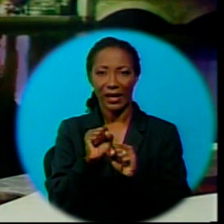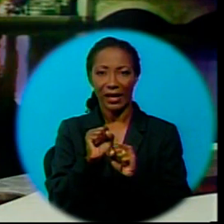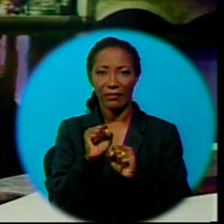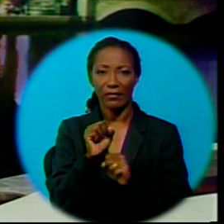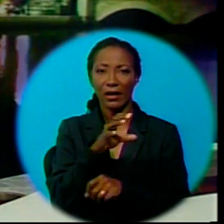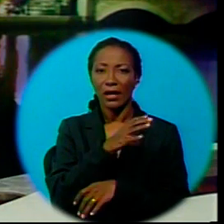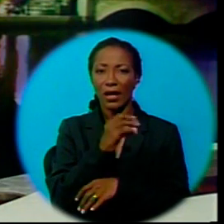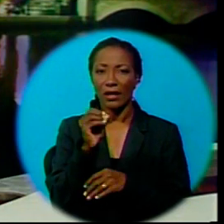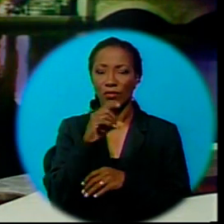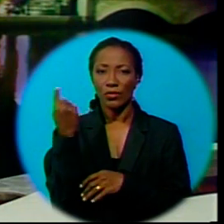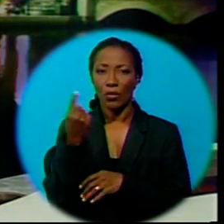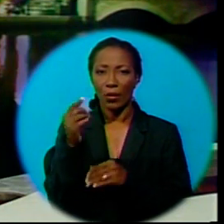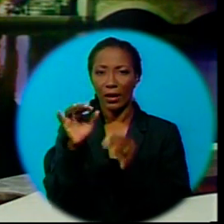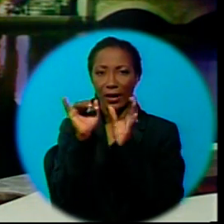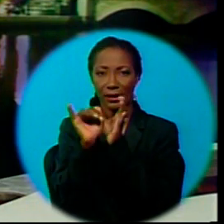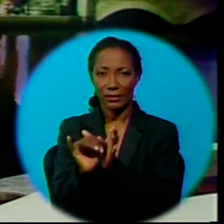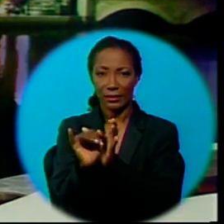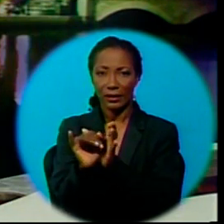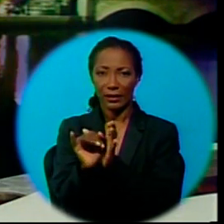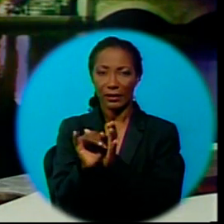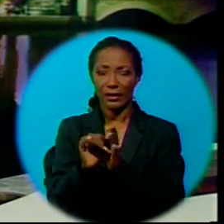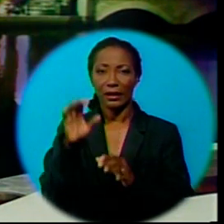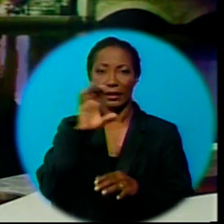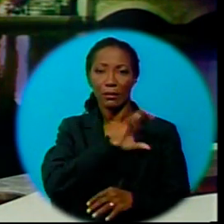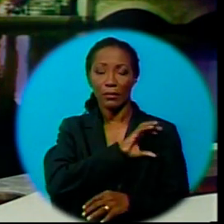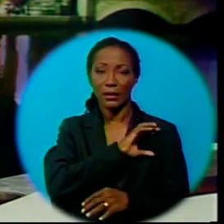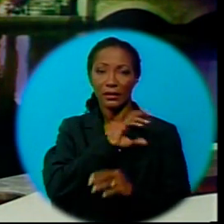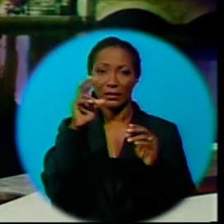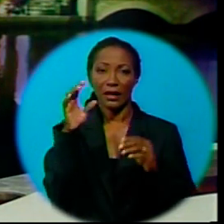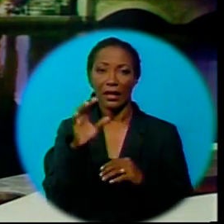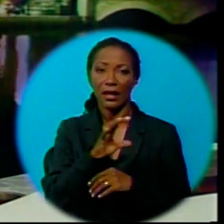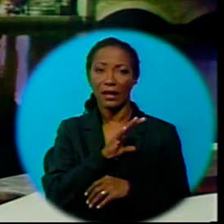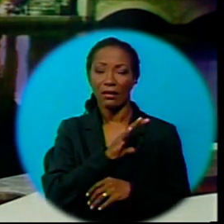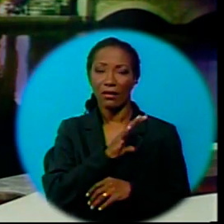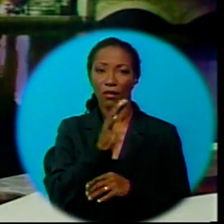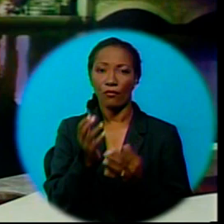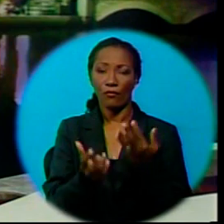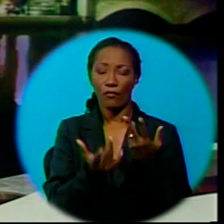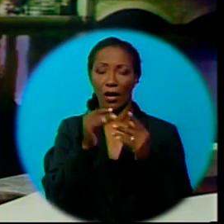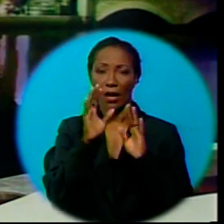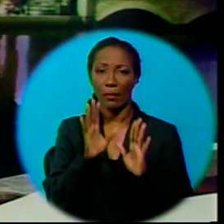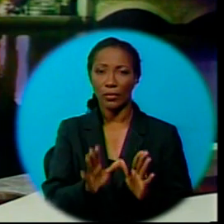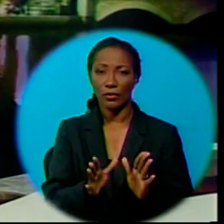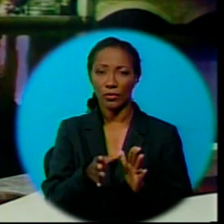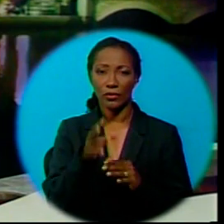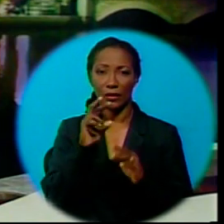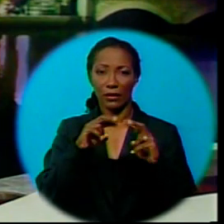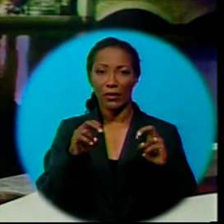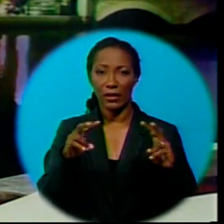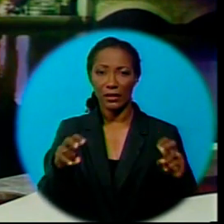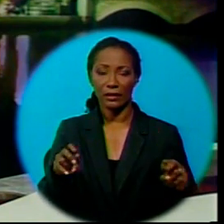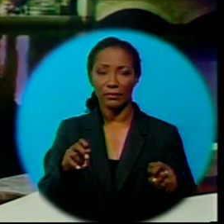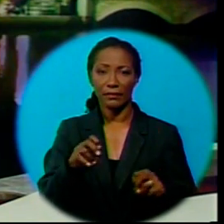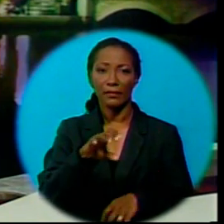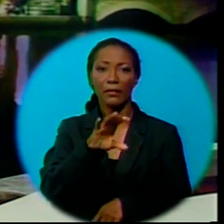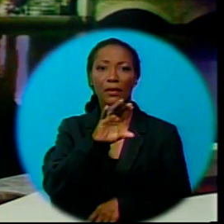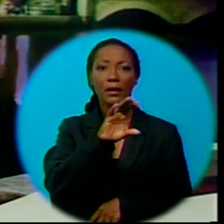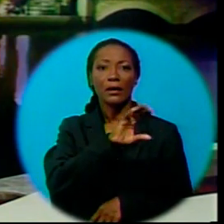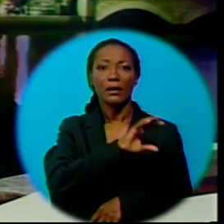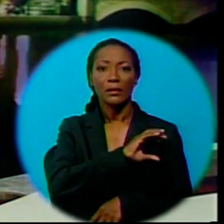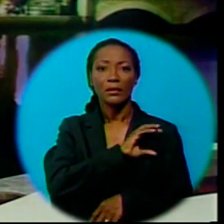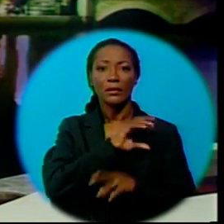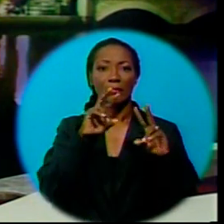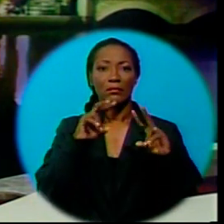residents. Police and fire officials are now investigating the cause of that fire. Well, police have interviewed the mother